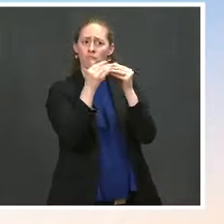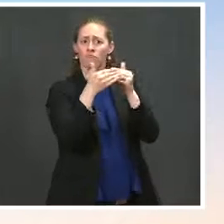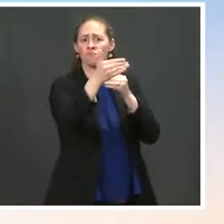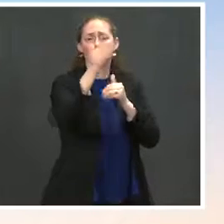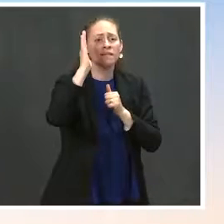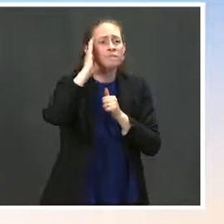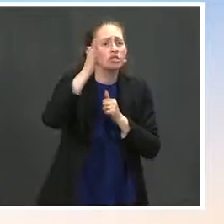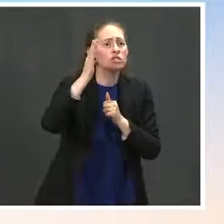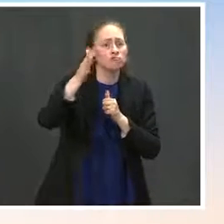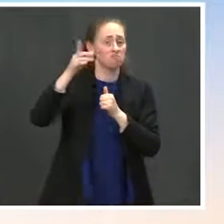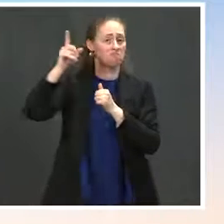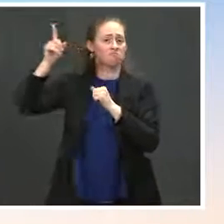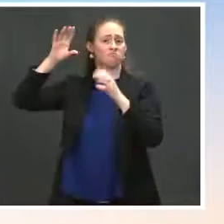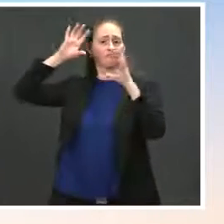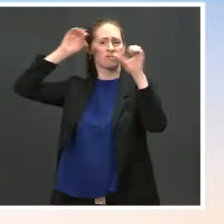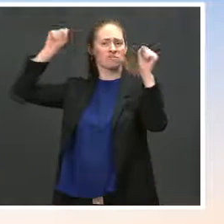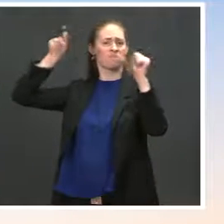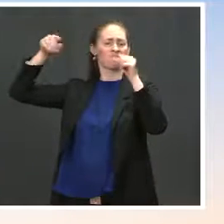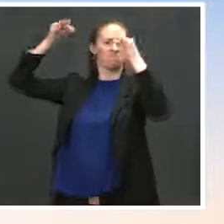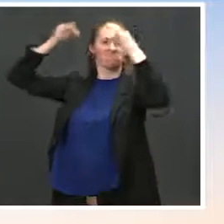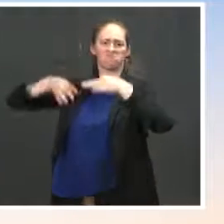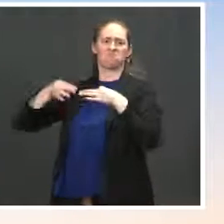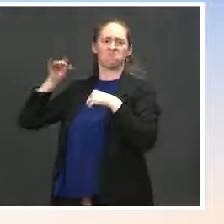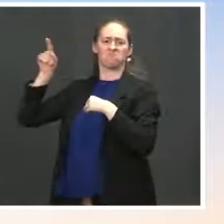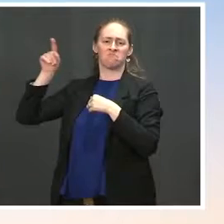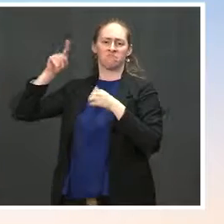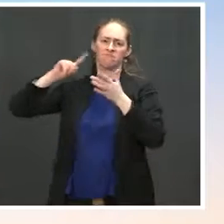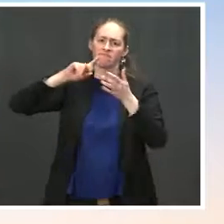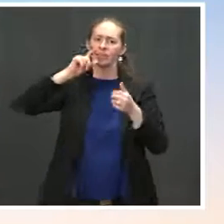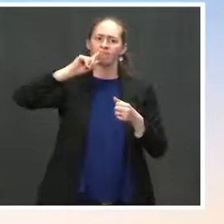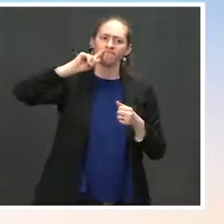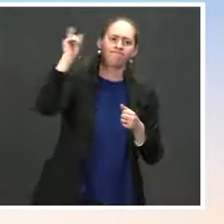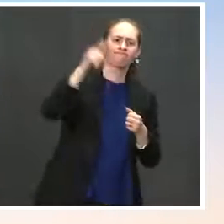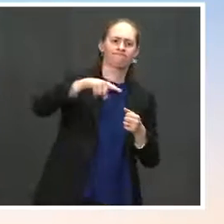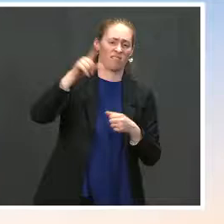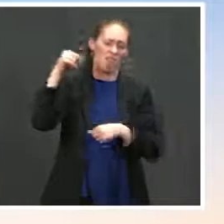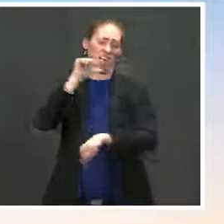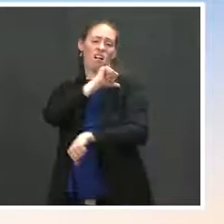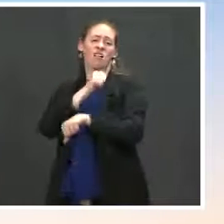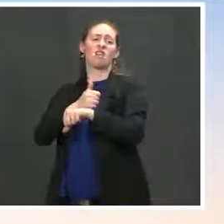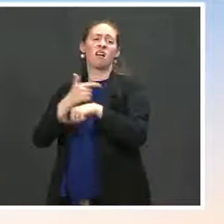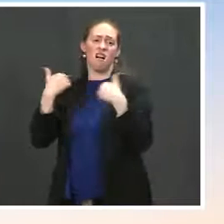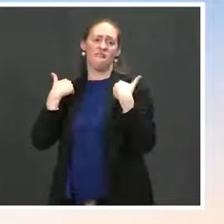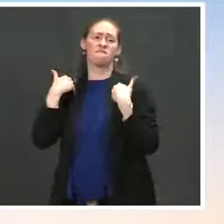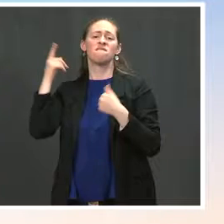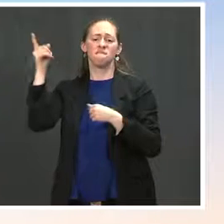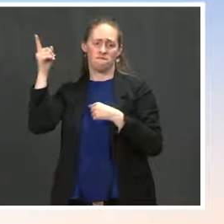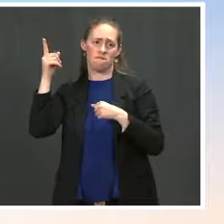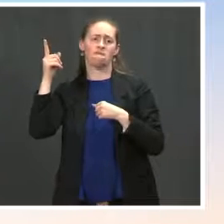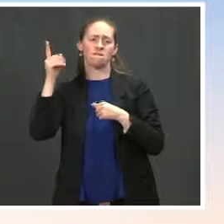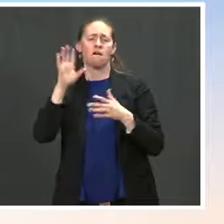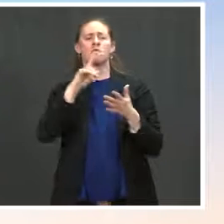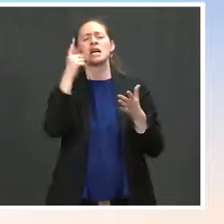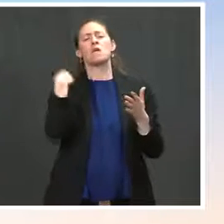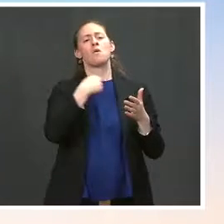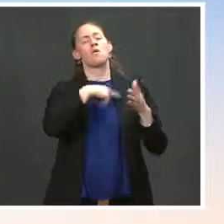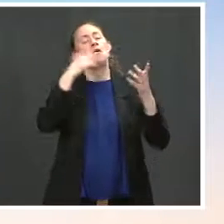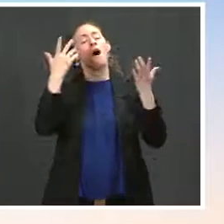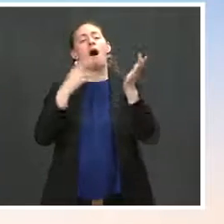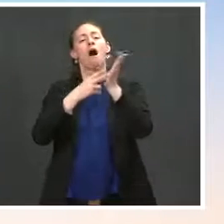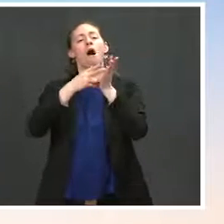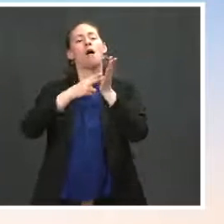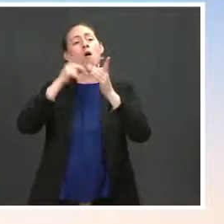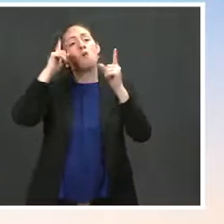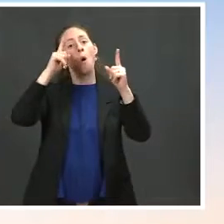signed just last week gives us authority to do that on individuals or industries. But obviously our objective here and our focus and our